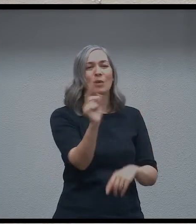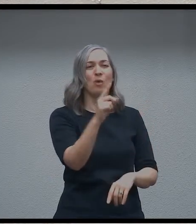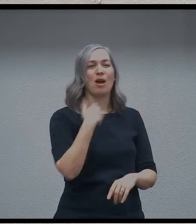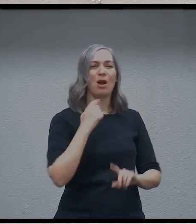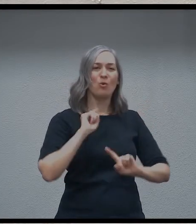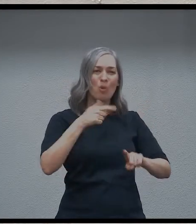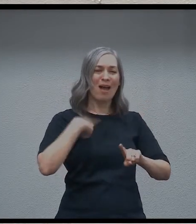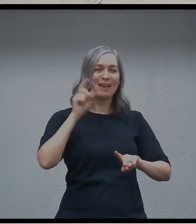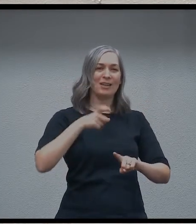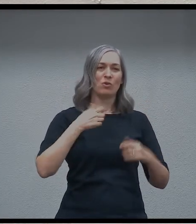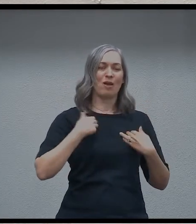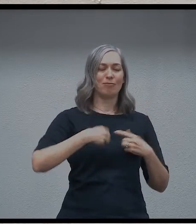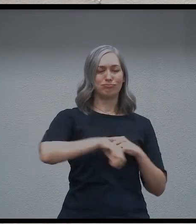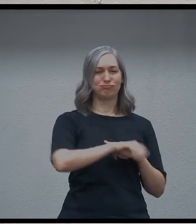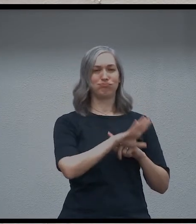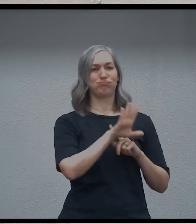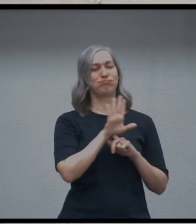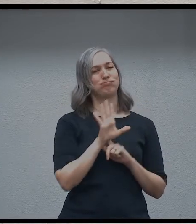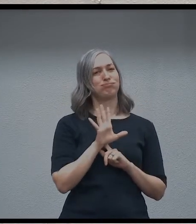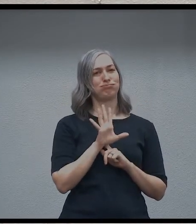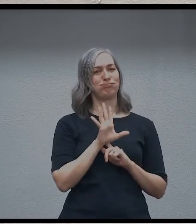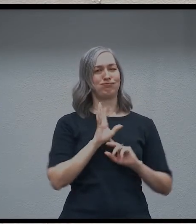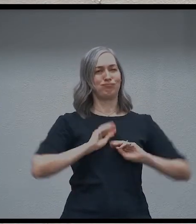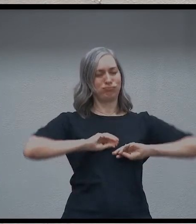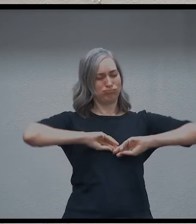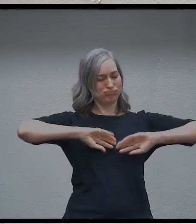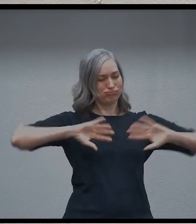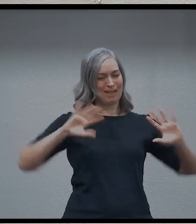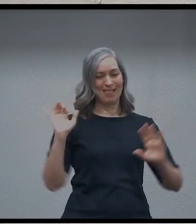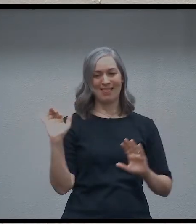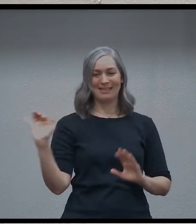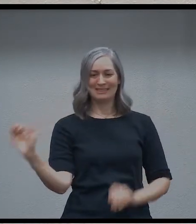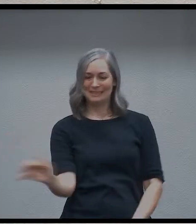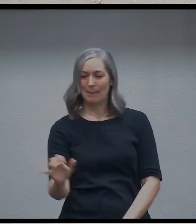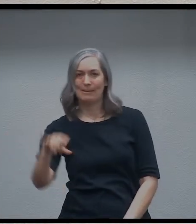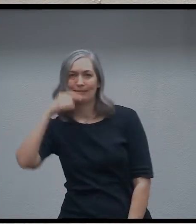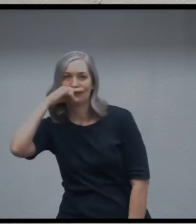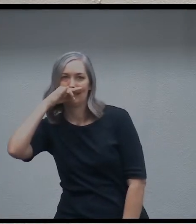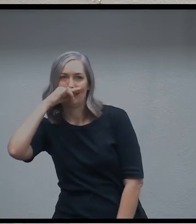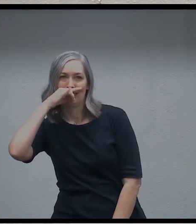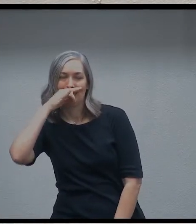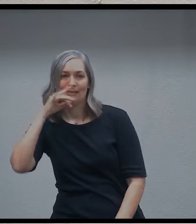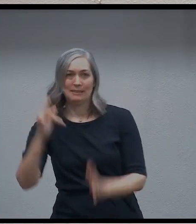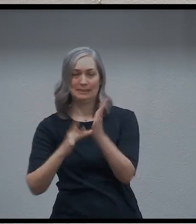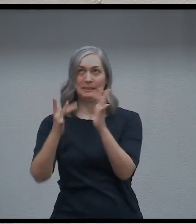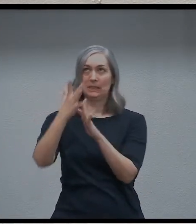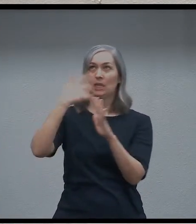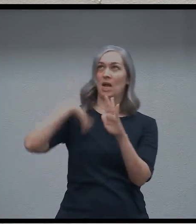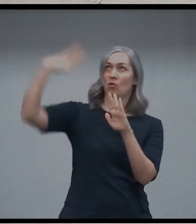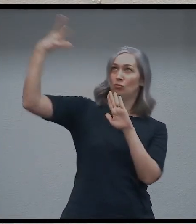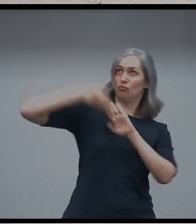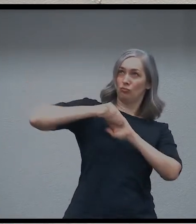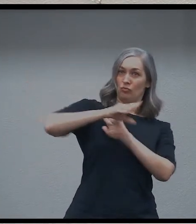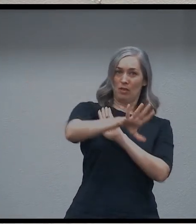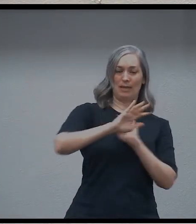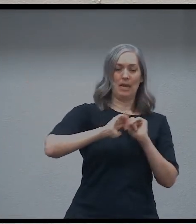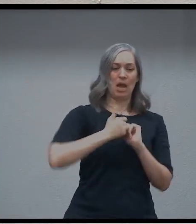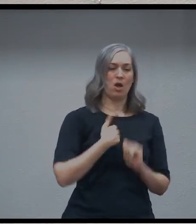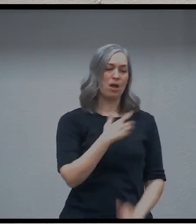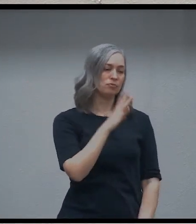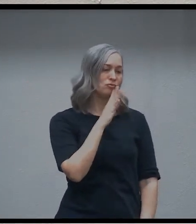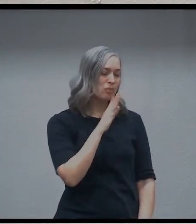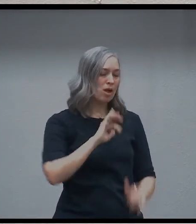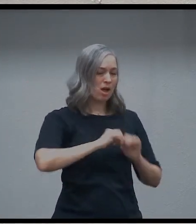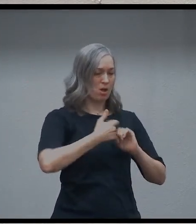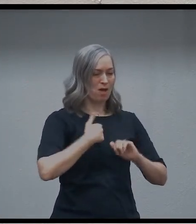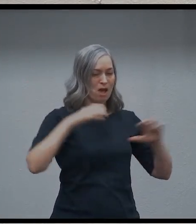do. A light that shines so bright that I reflect Jesus in the way I talk, the way I act, the things I